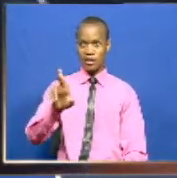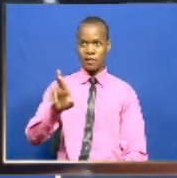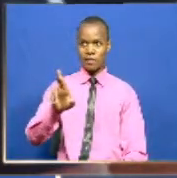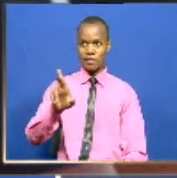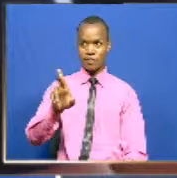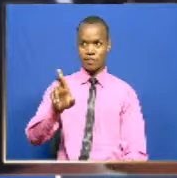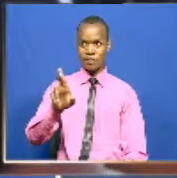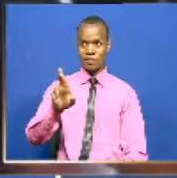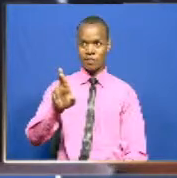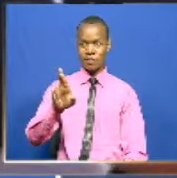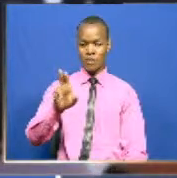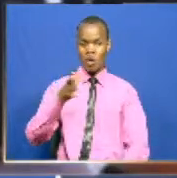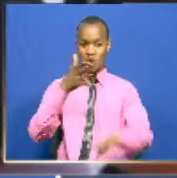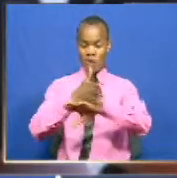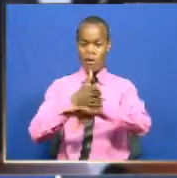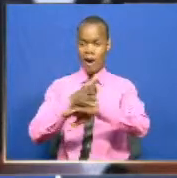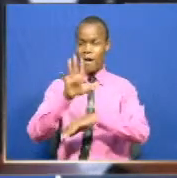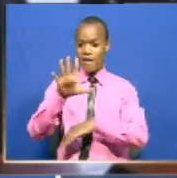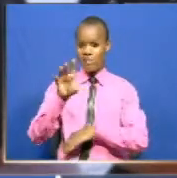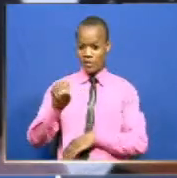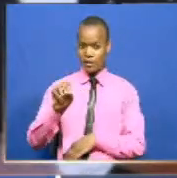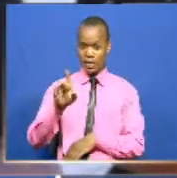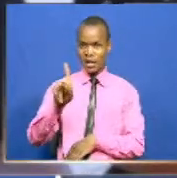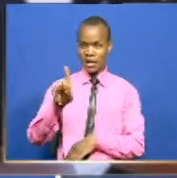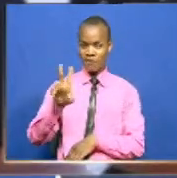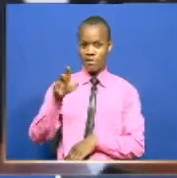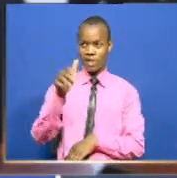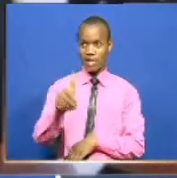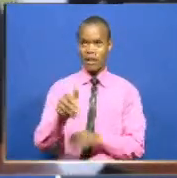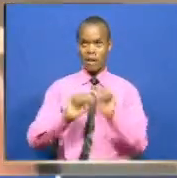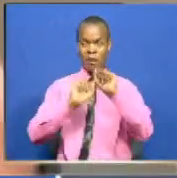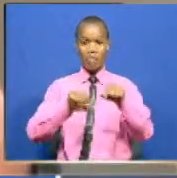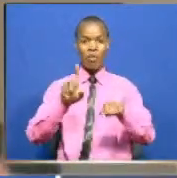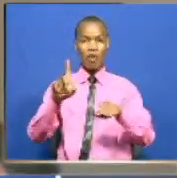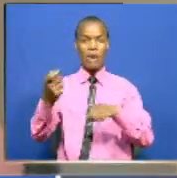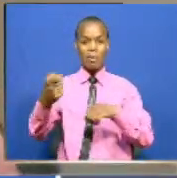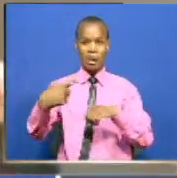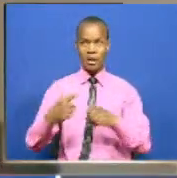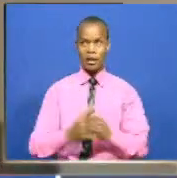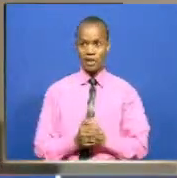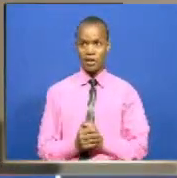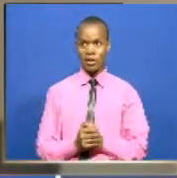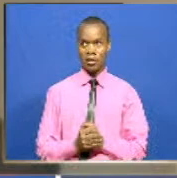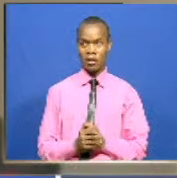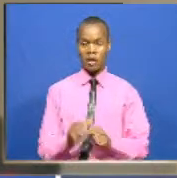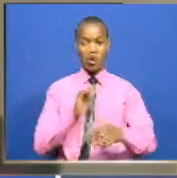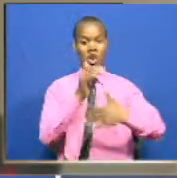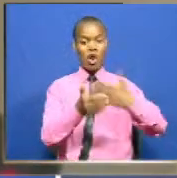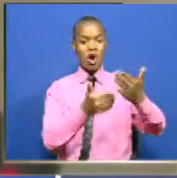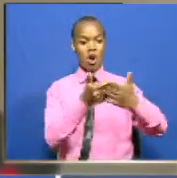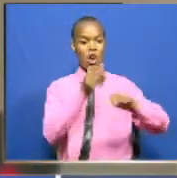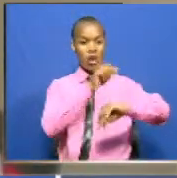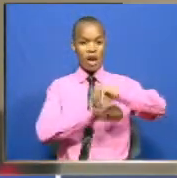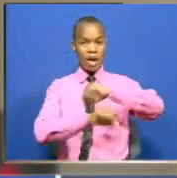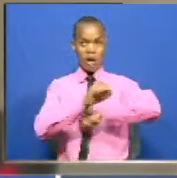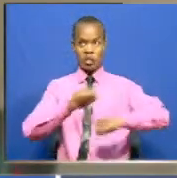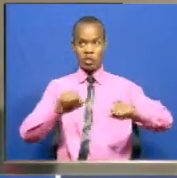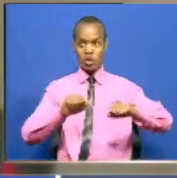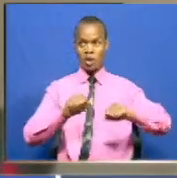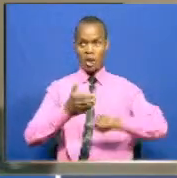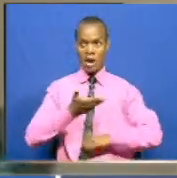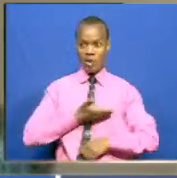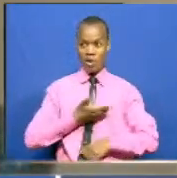15 kVA, and we'll be able to do that within 1 month. Hilo lote tuwafanya ili wa mama na